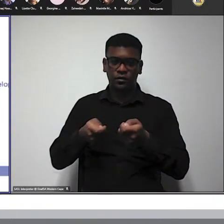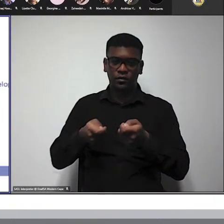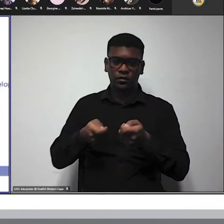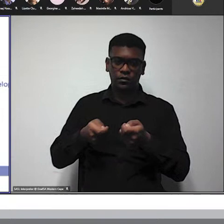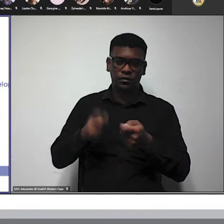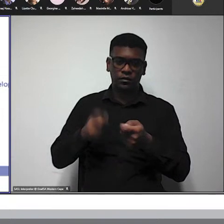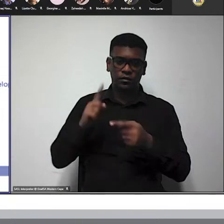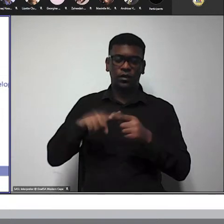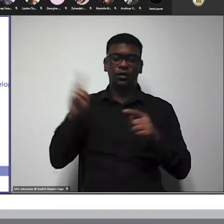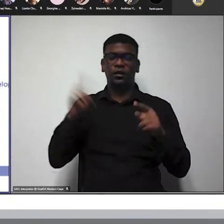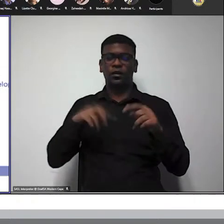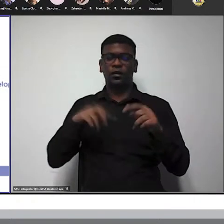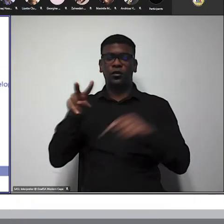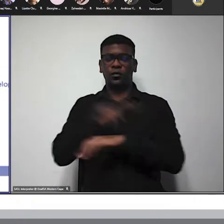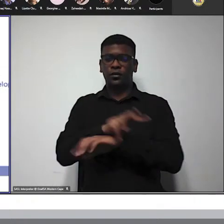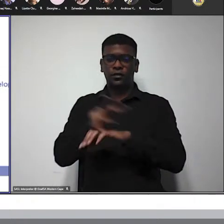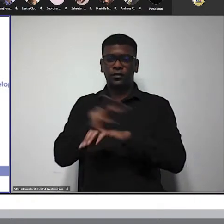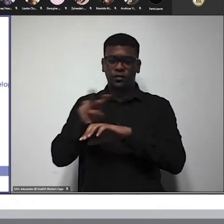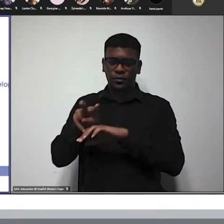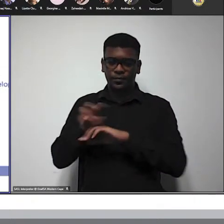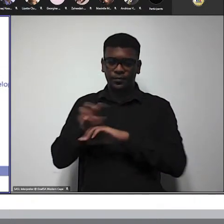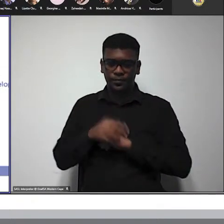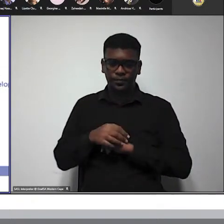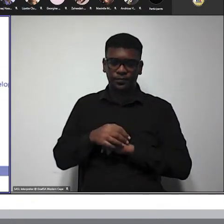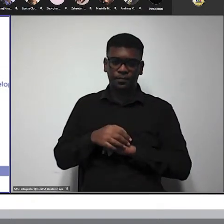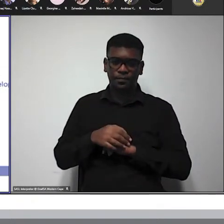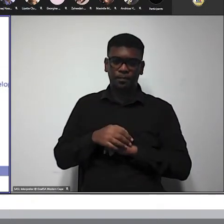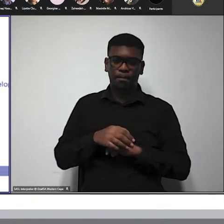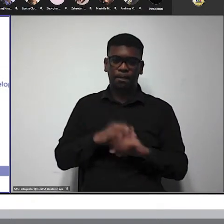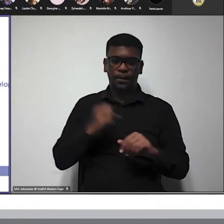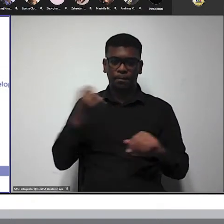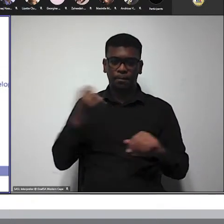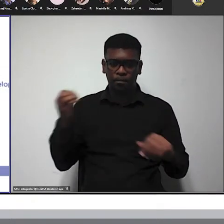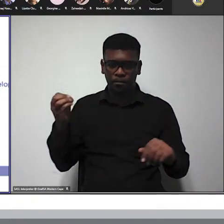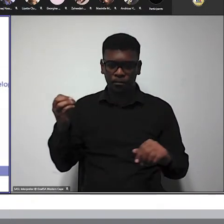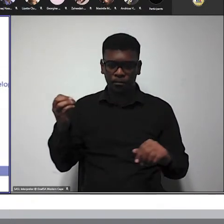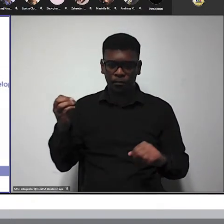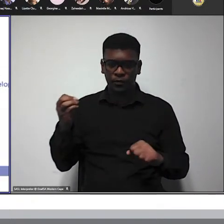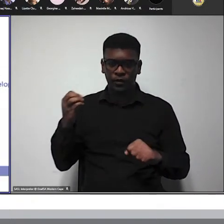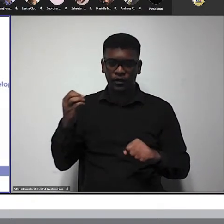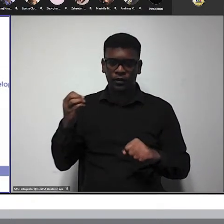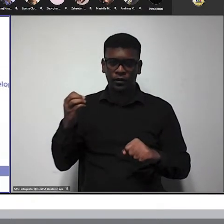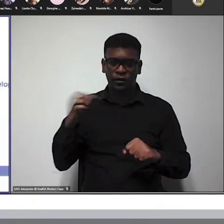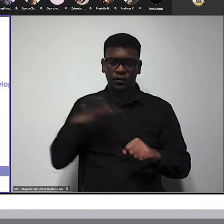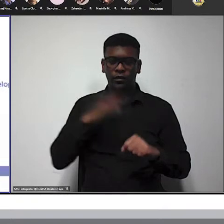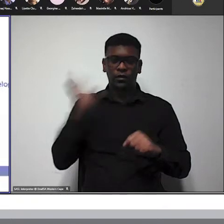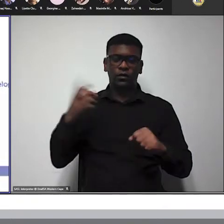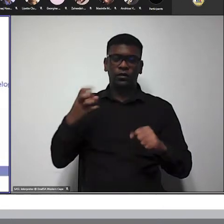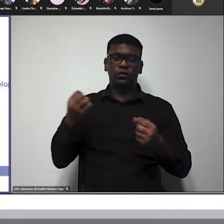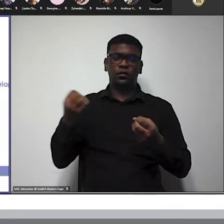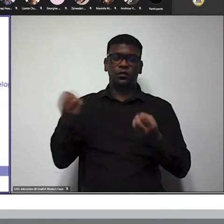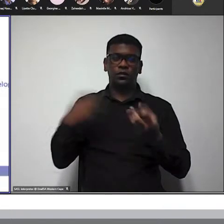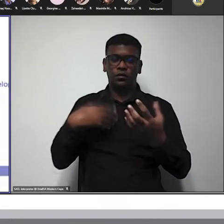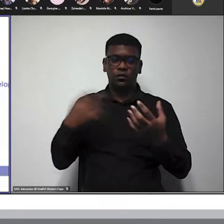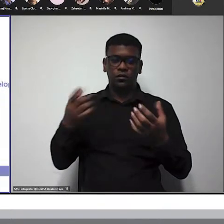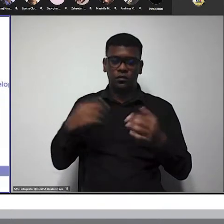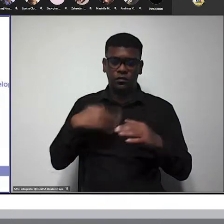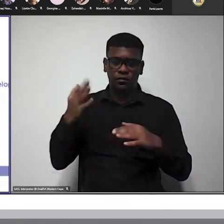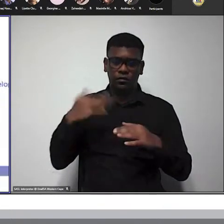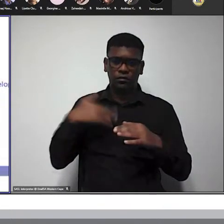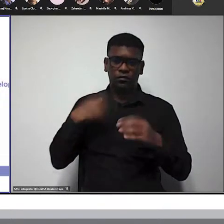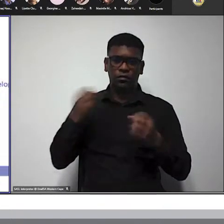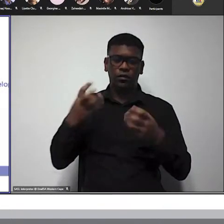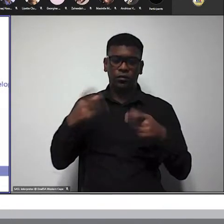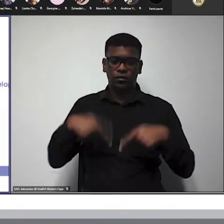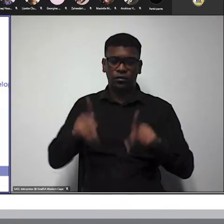then monitored from an export perspective. So this has given us a view and a lens in terms of opportunities from a